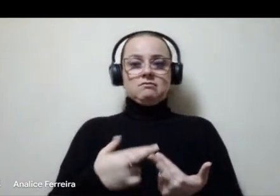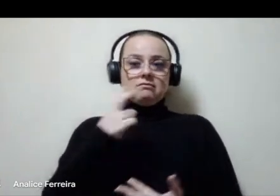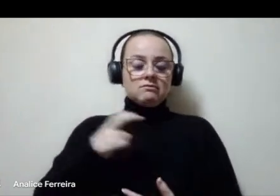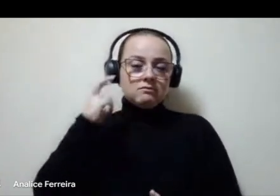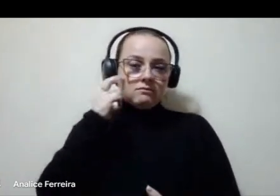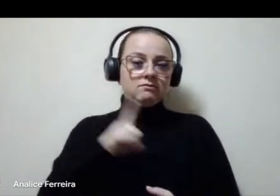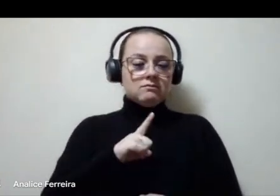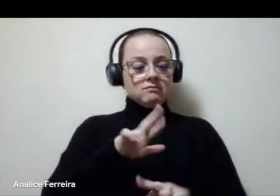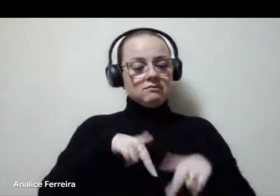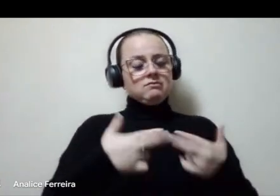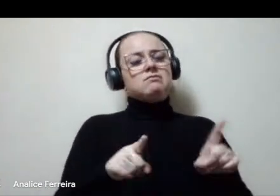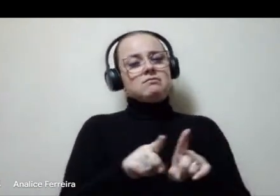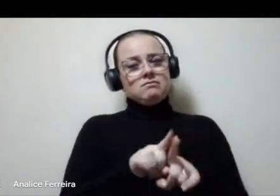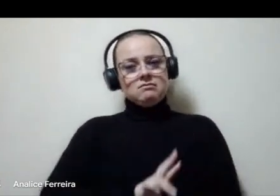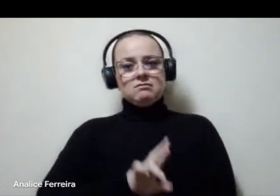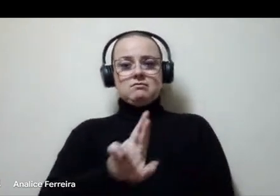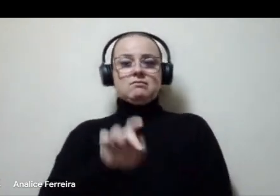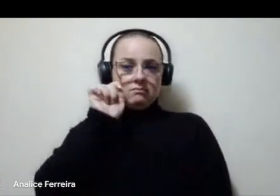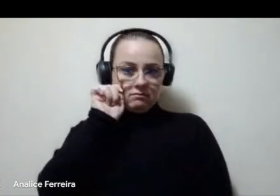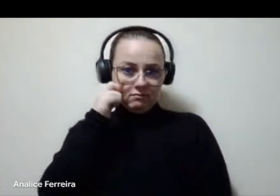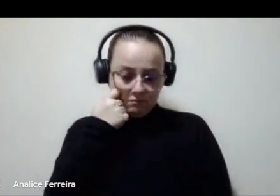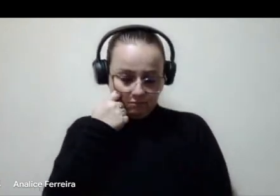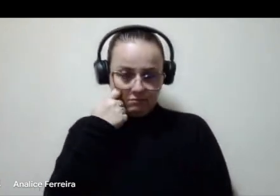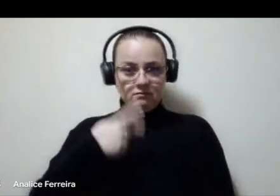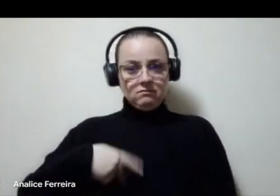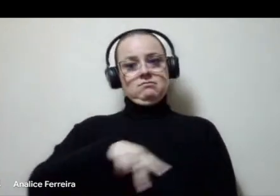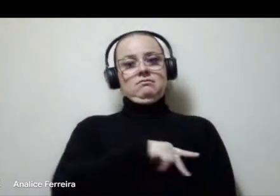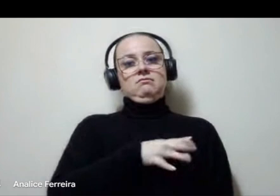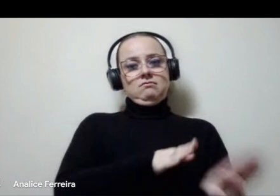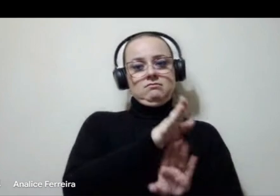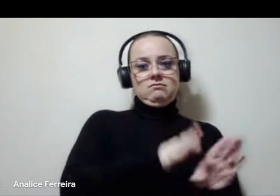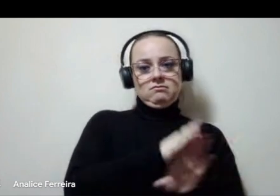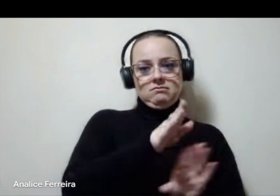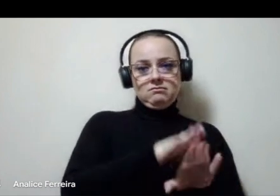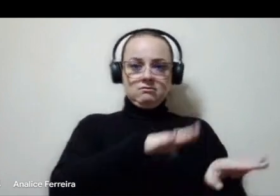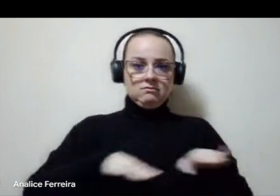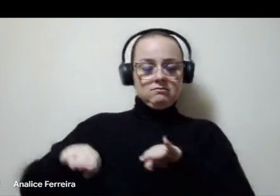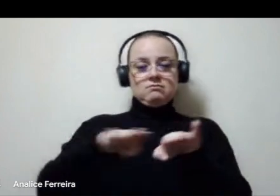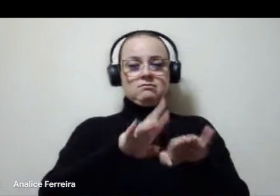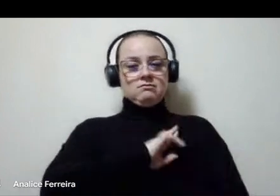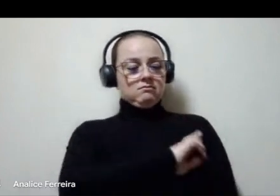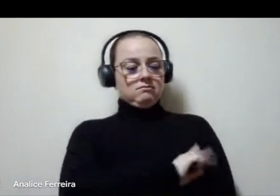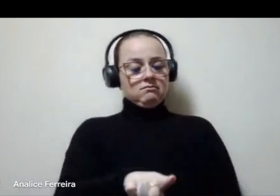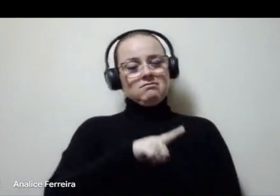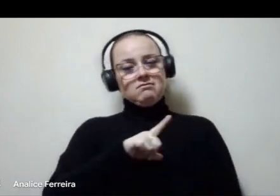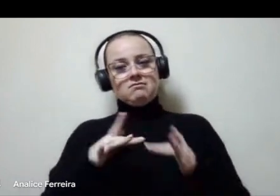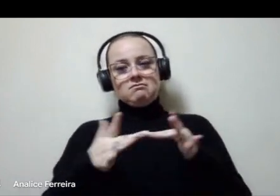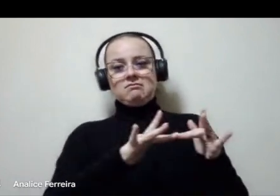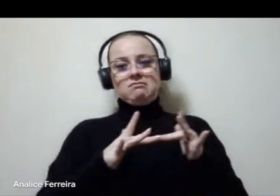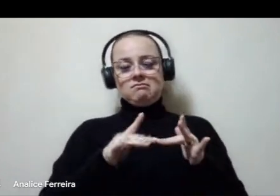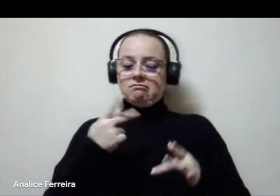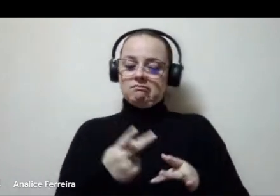community, through the Council of Iguality Racial, that made this articulation, because